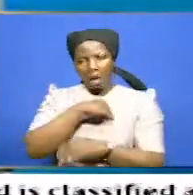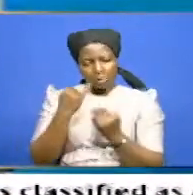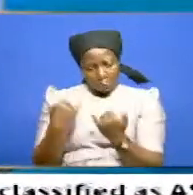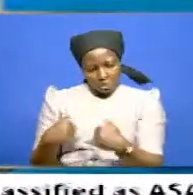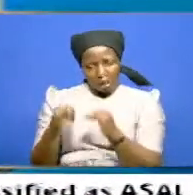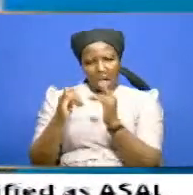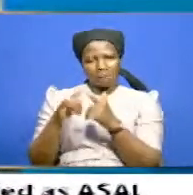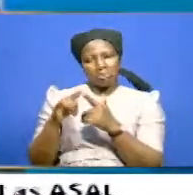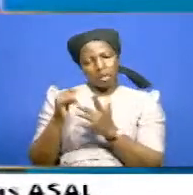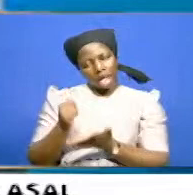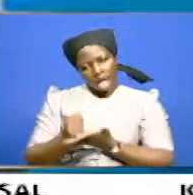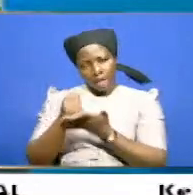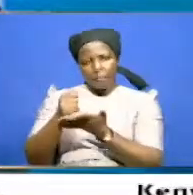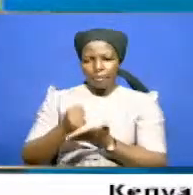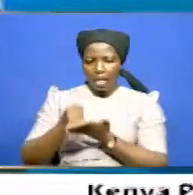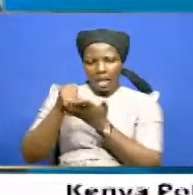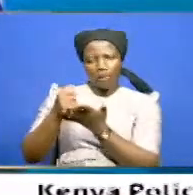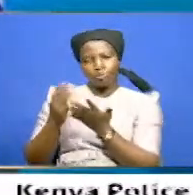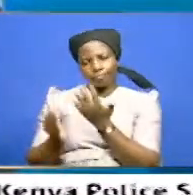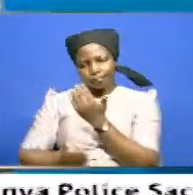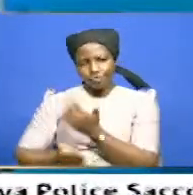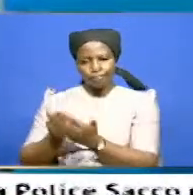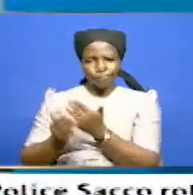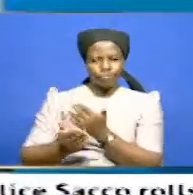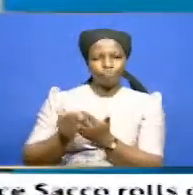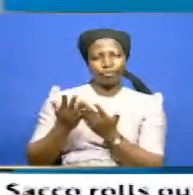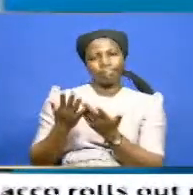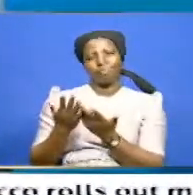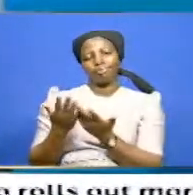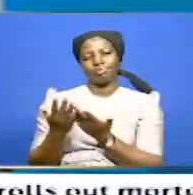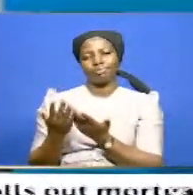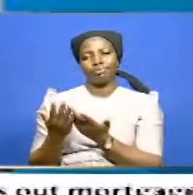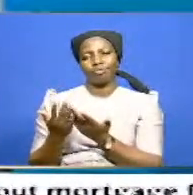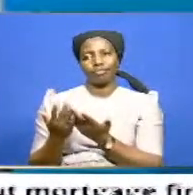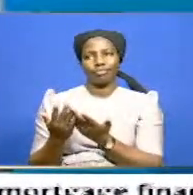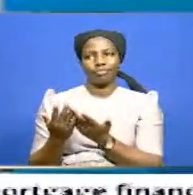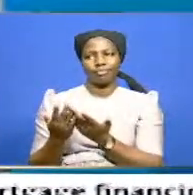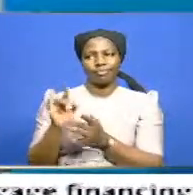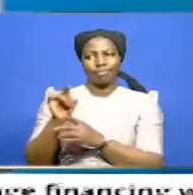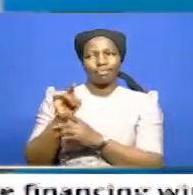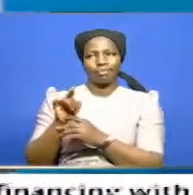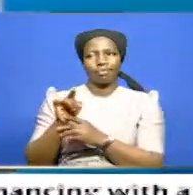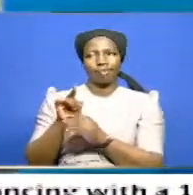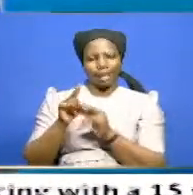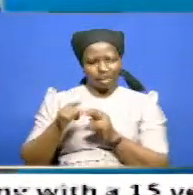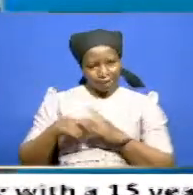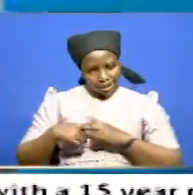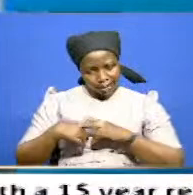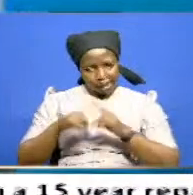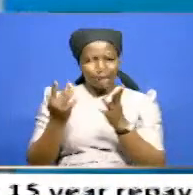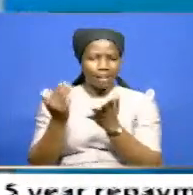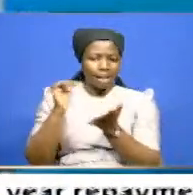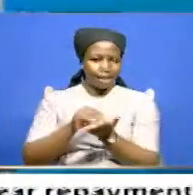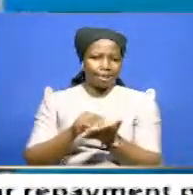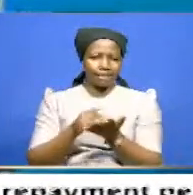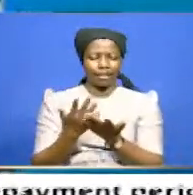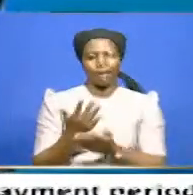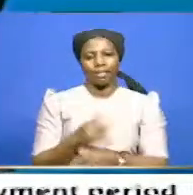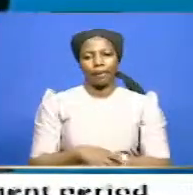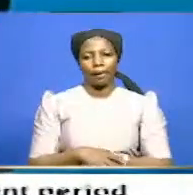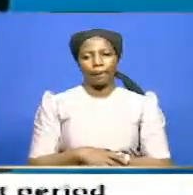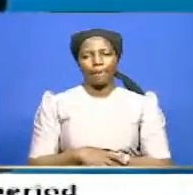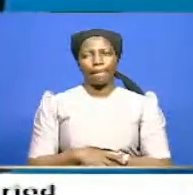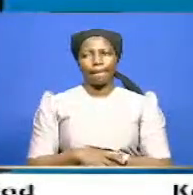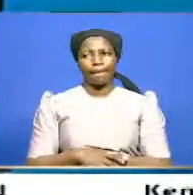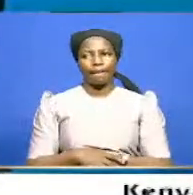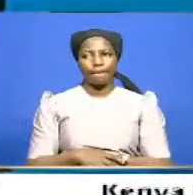through, incubate them so that they can set up. It's a pure startup. They are starting from scratch.